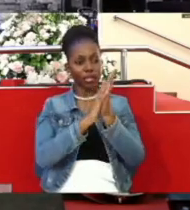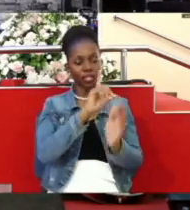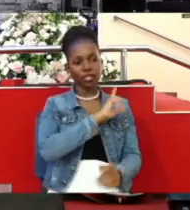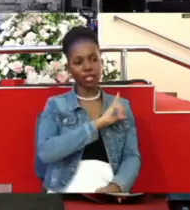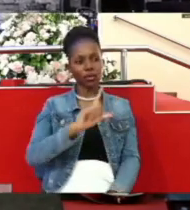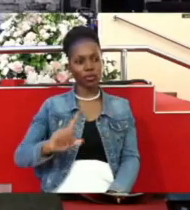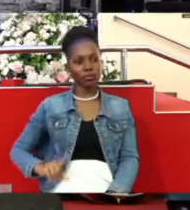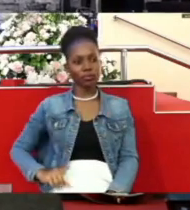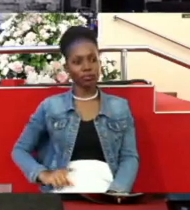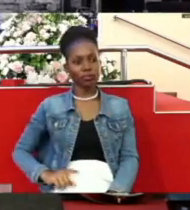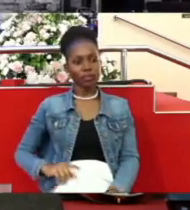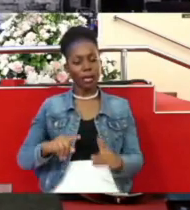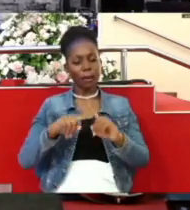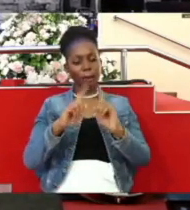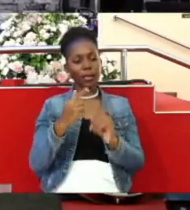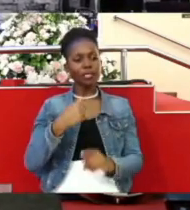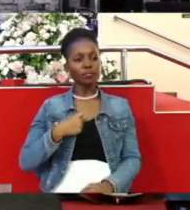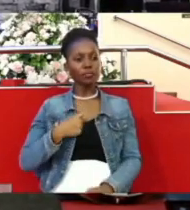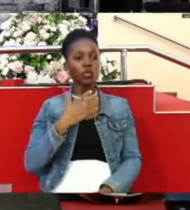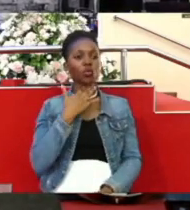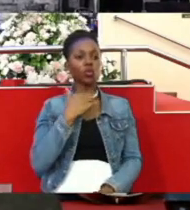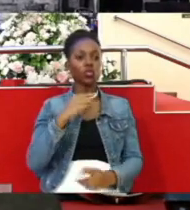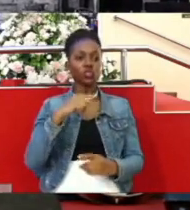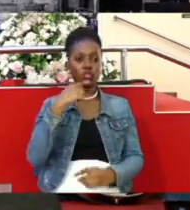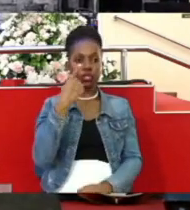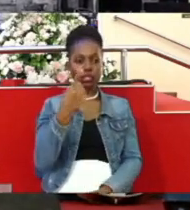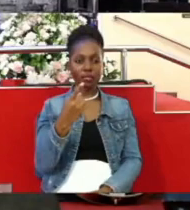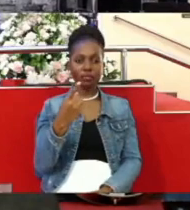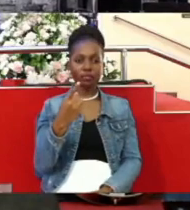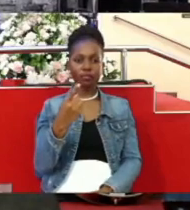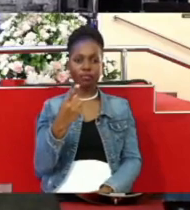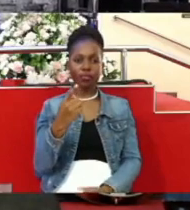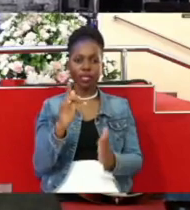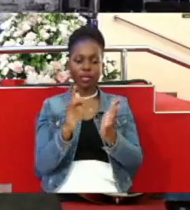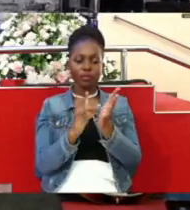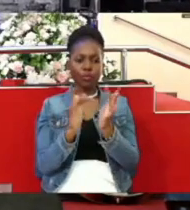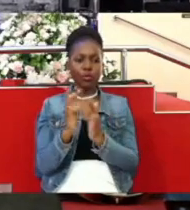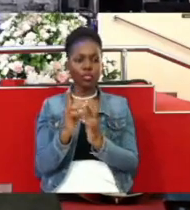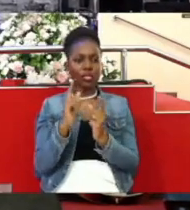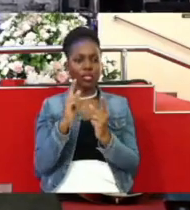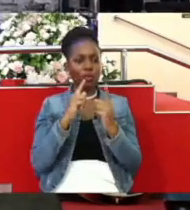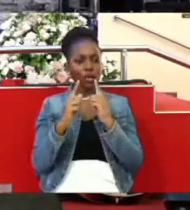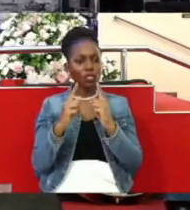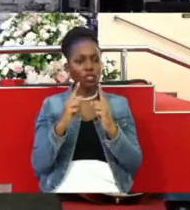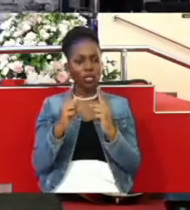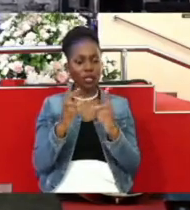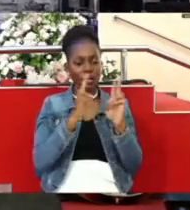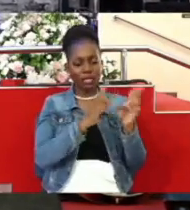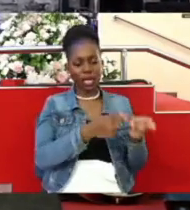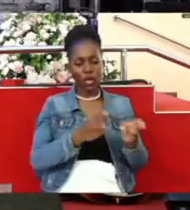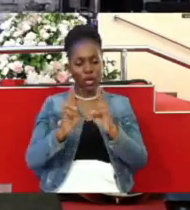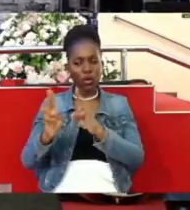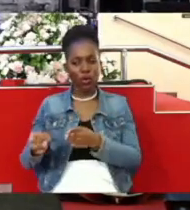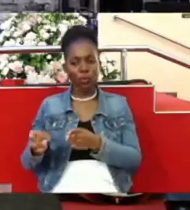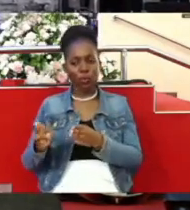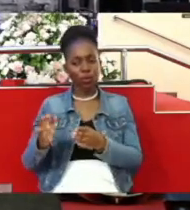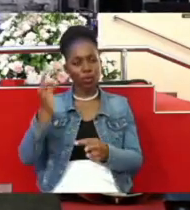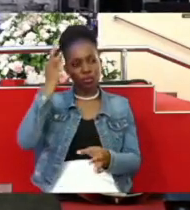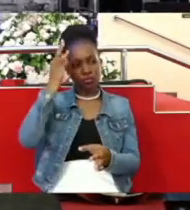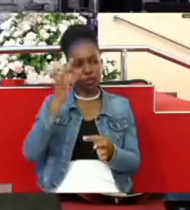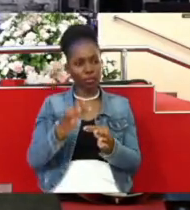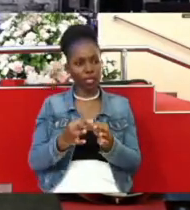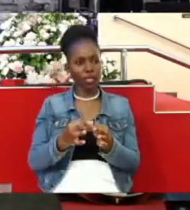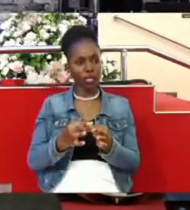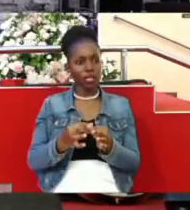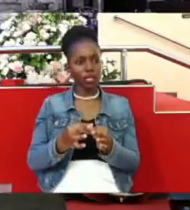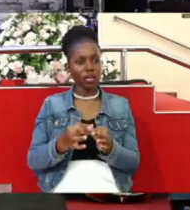this again. Nataka kusema hili tena. Because they were talking like a normal family. We have Abraham, we have Sarah, and they are